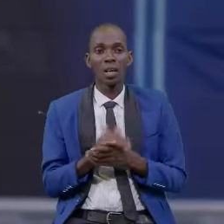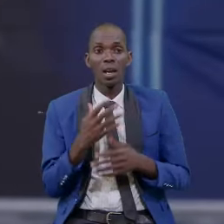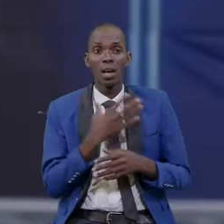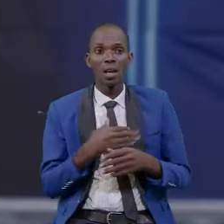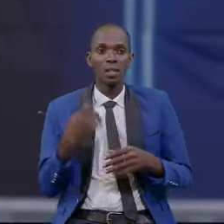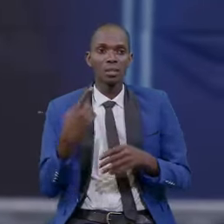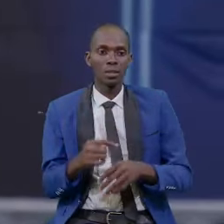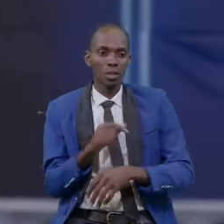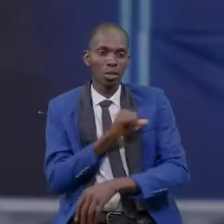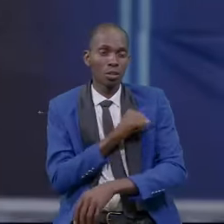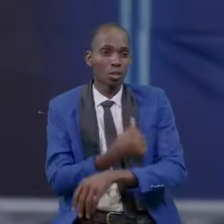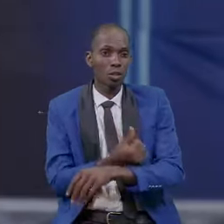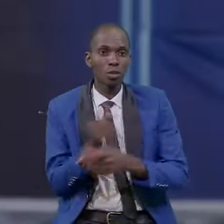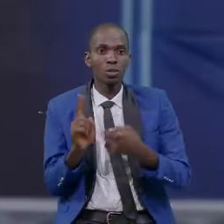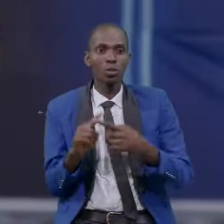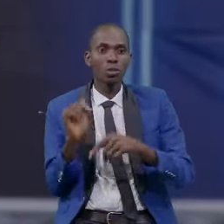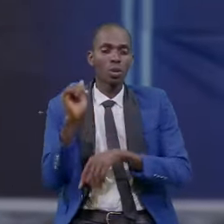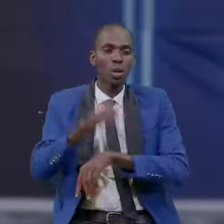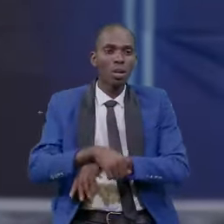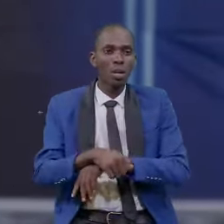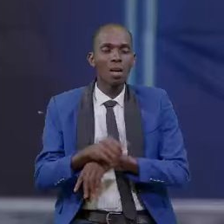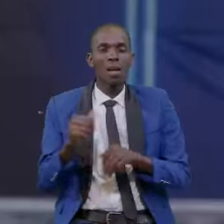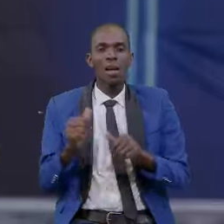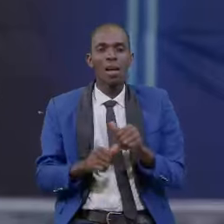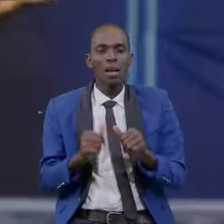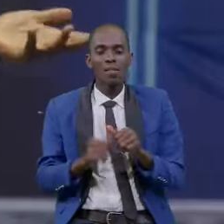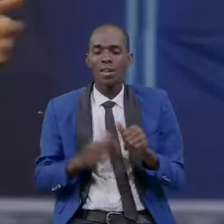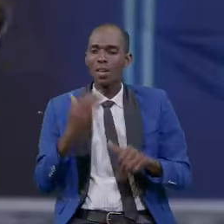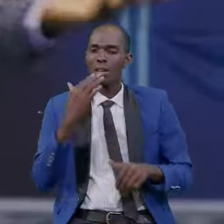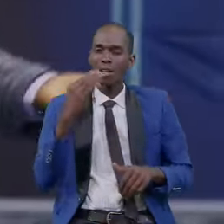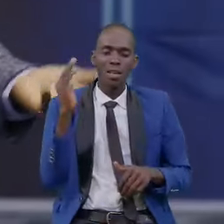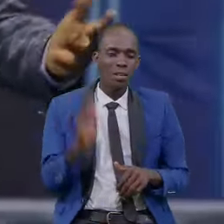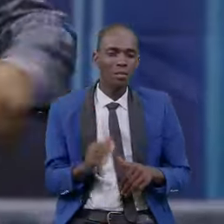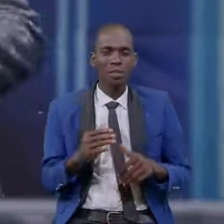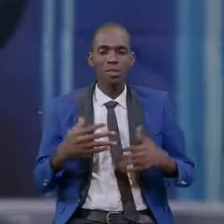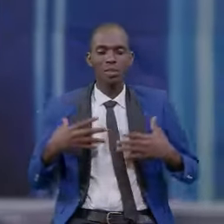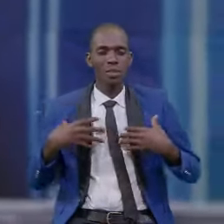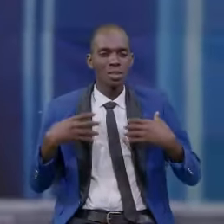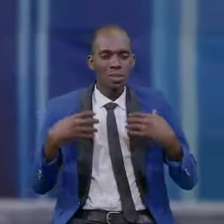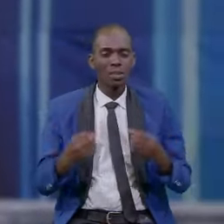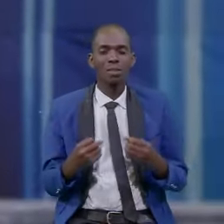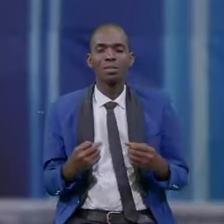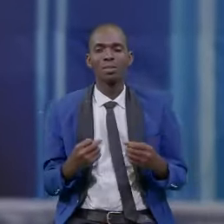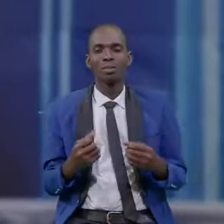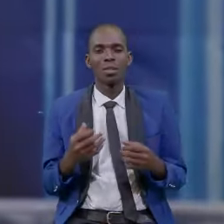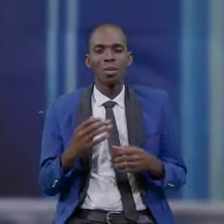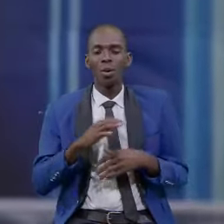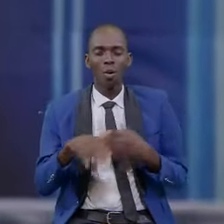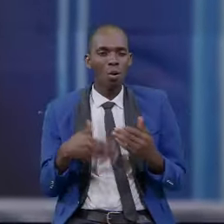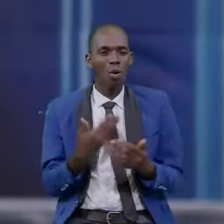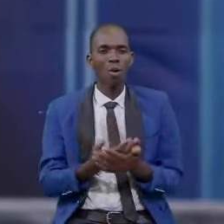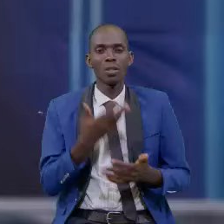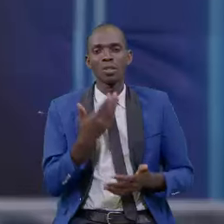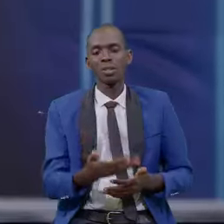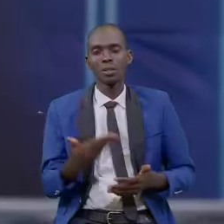authority to conquer every evil, all things. Healing, all things. Deliverance, all things. It